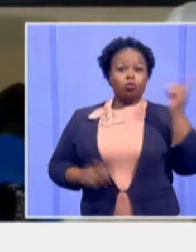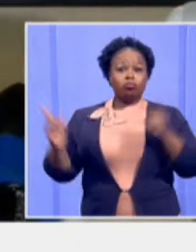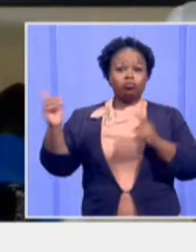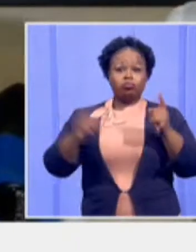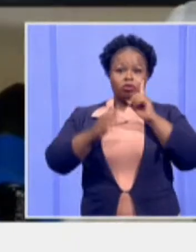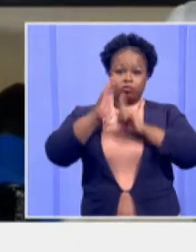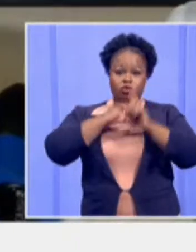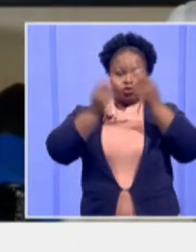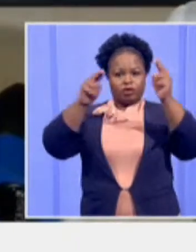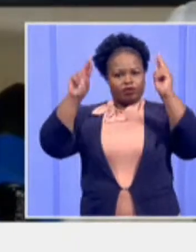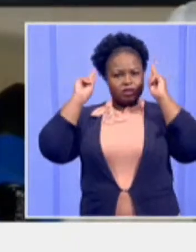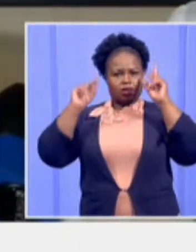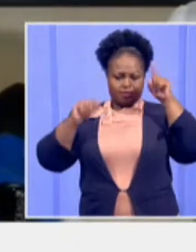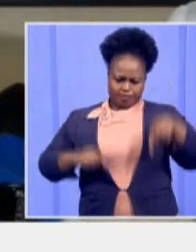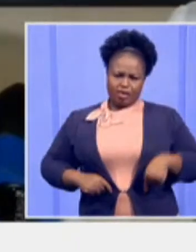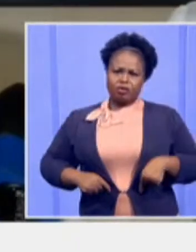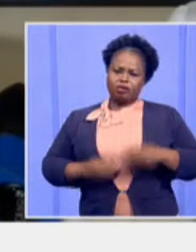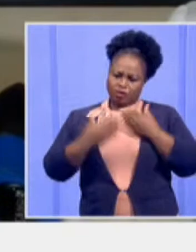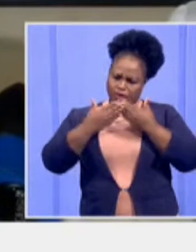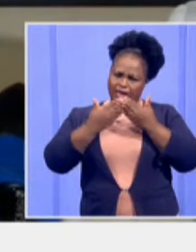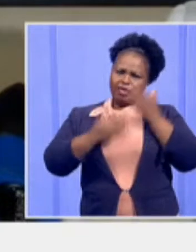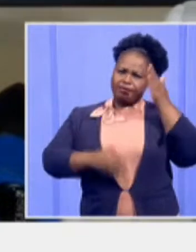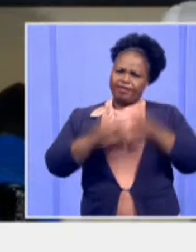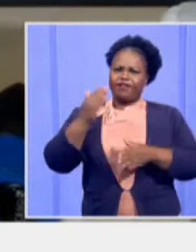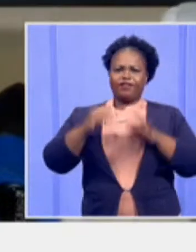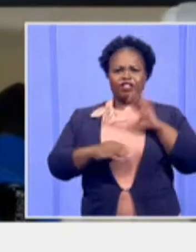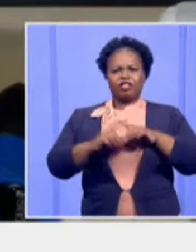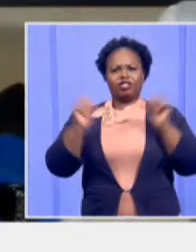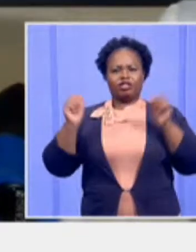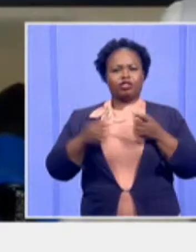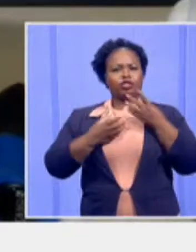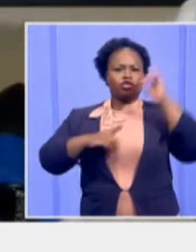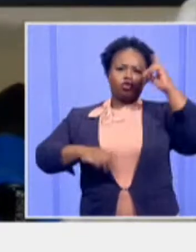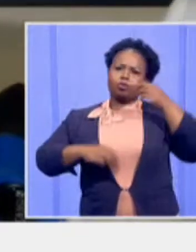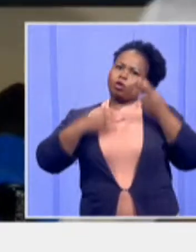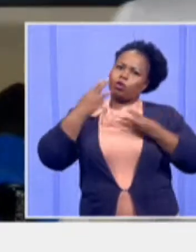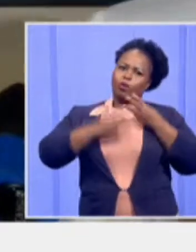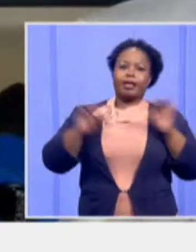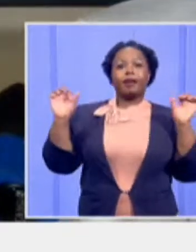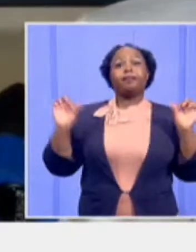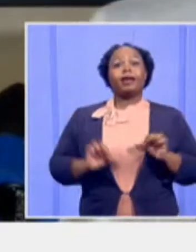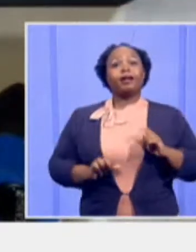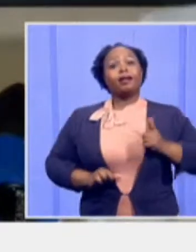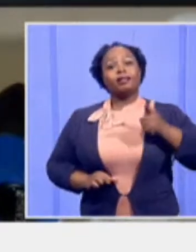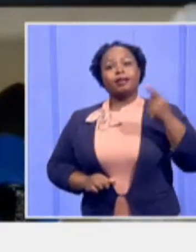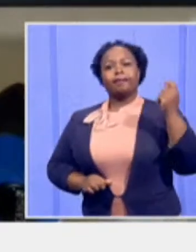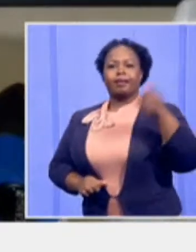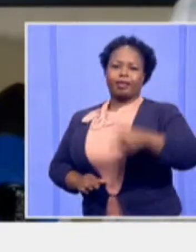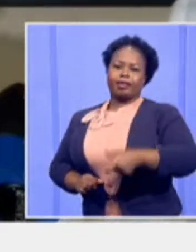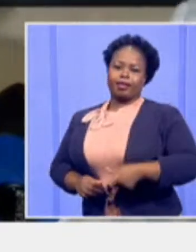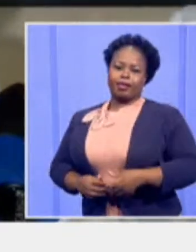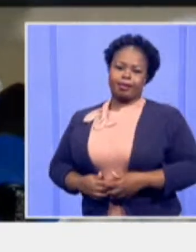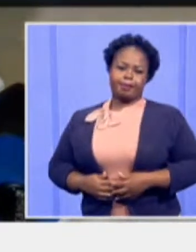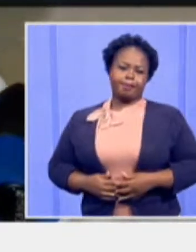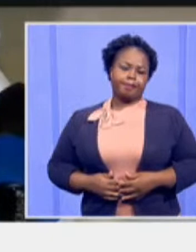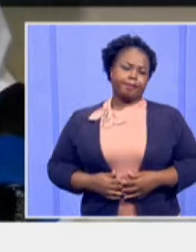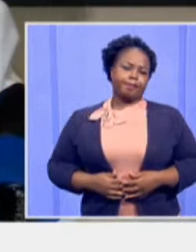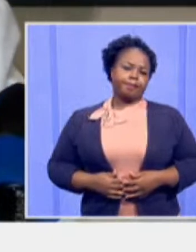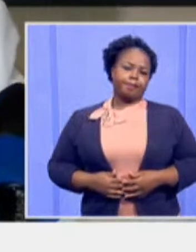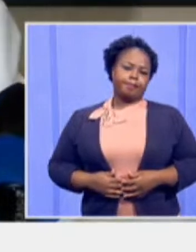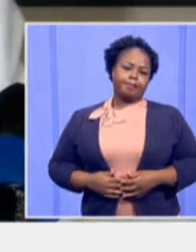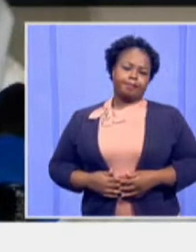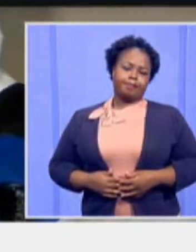university must complete his course, must get a degree, go and work, and he'll come back and pay the university.